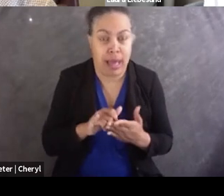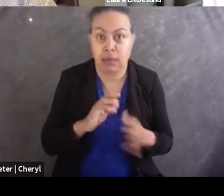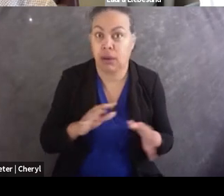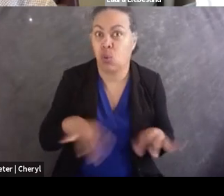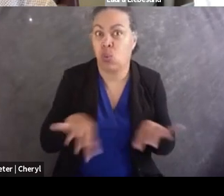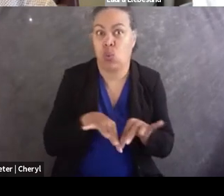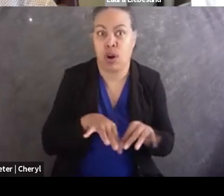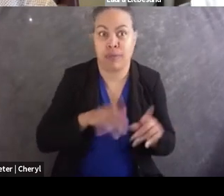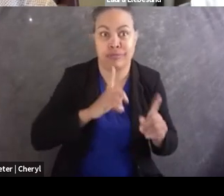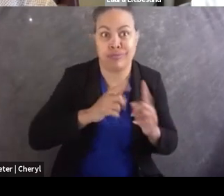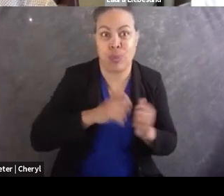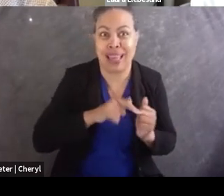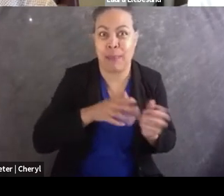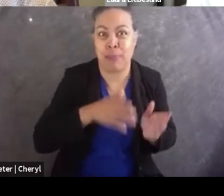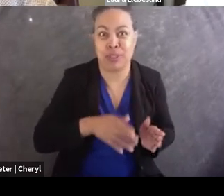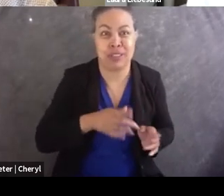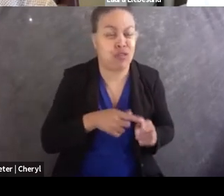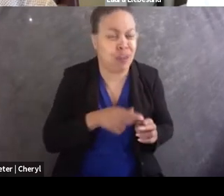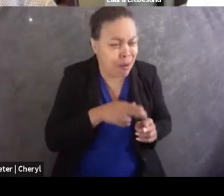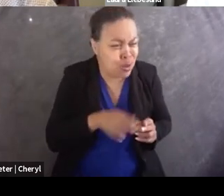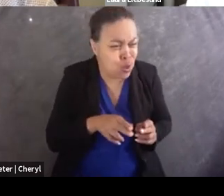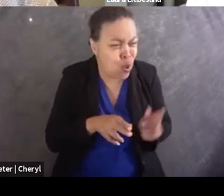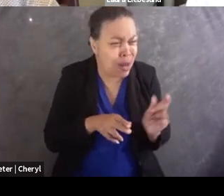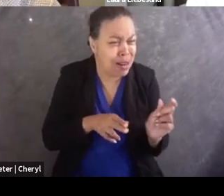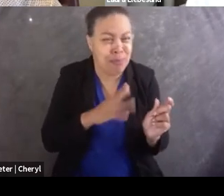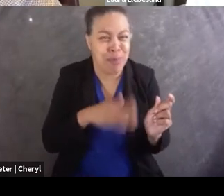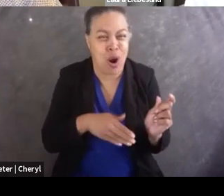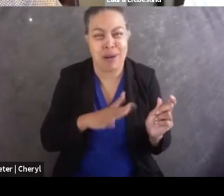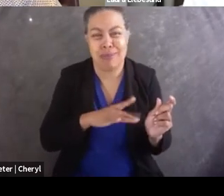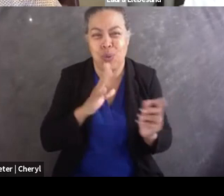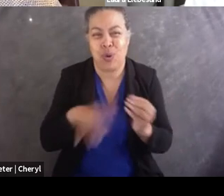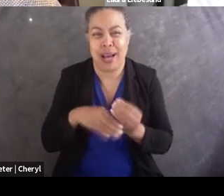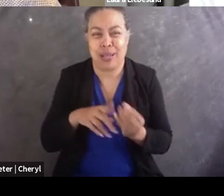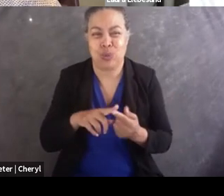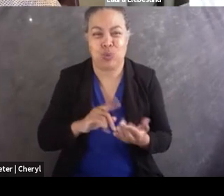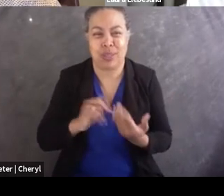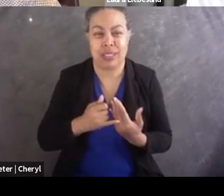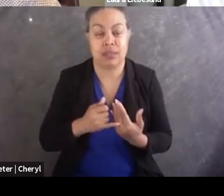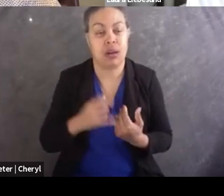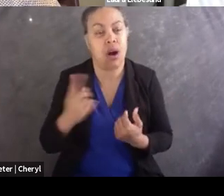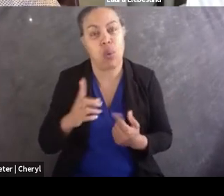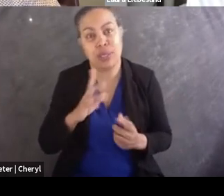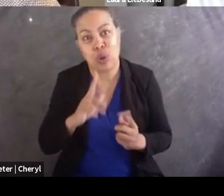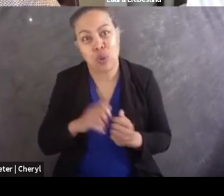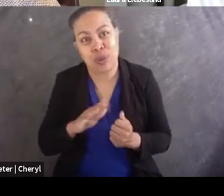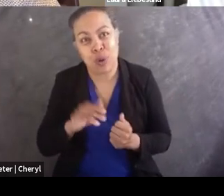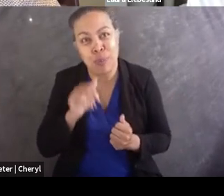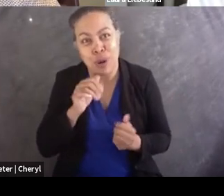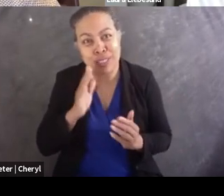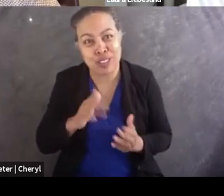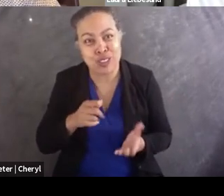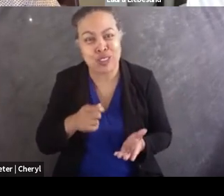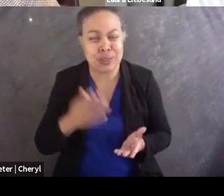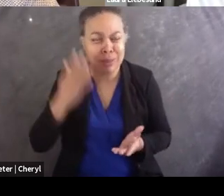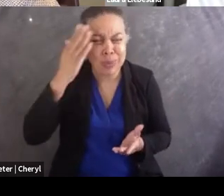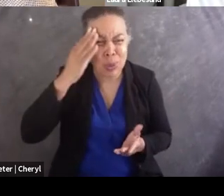can add incredible depth to your overall project. And the last thing I say, always talk to your bartender. There are a wealth of stories and